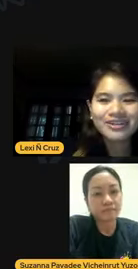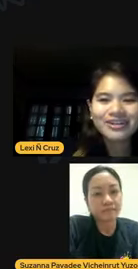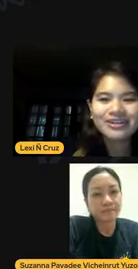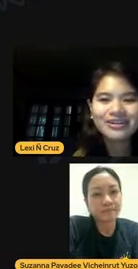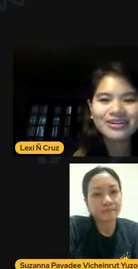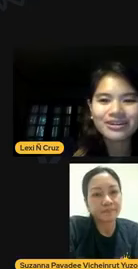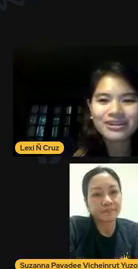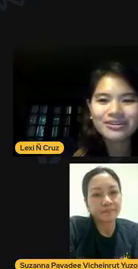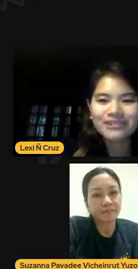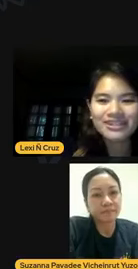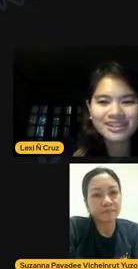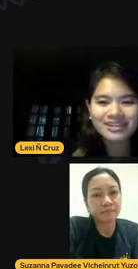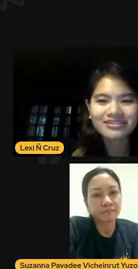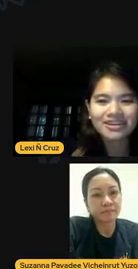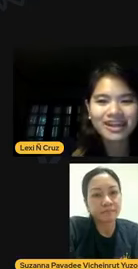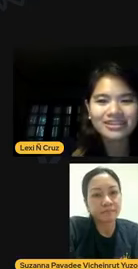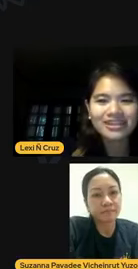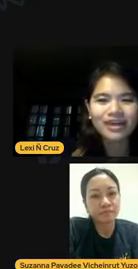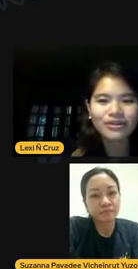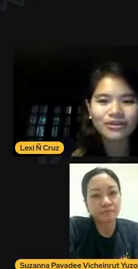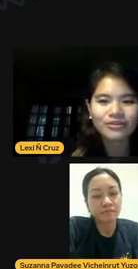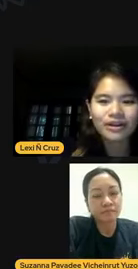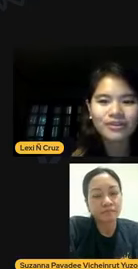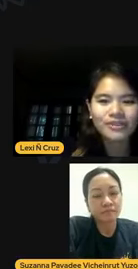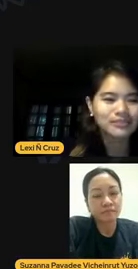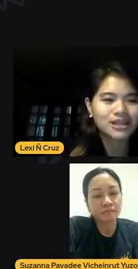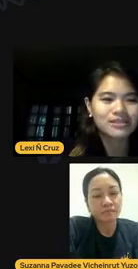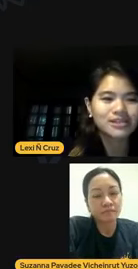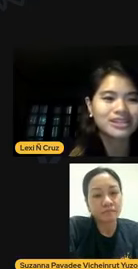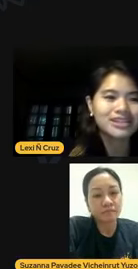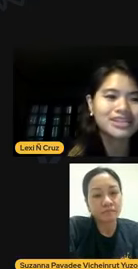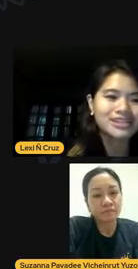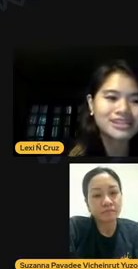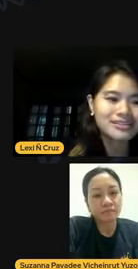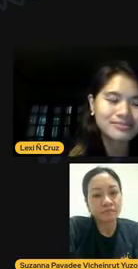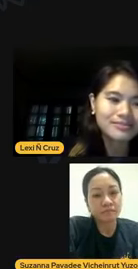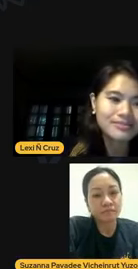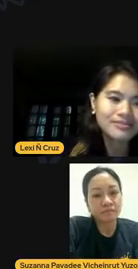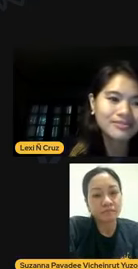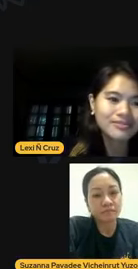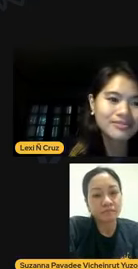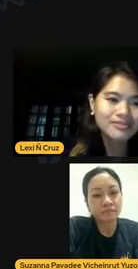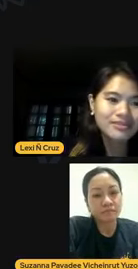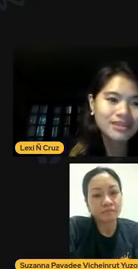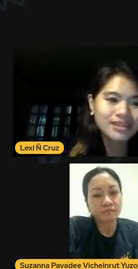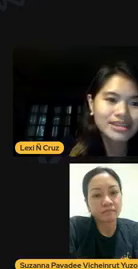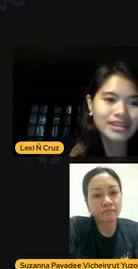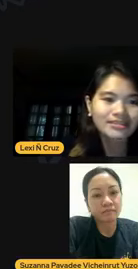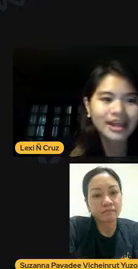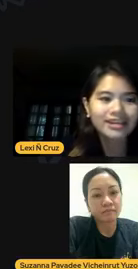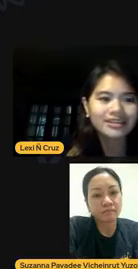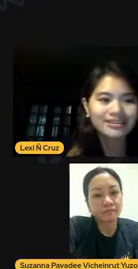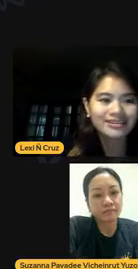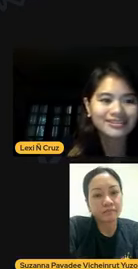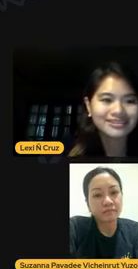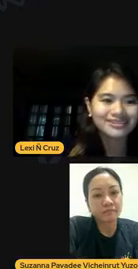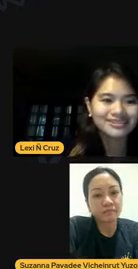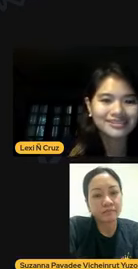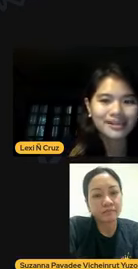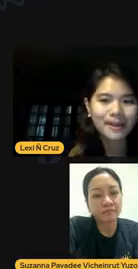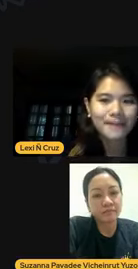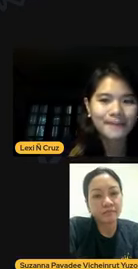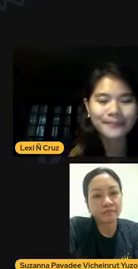you're the president right now of Miss Possibilities. Is that right?